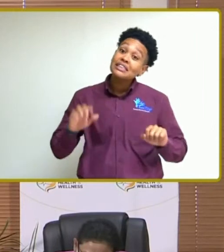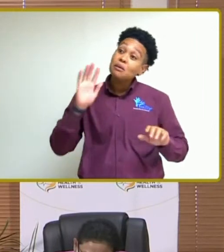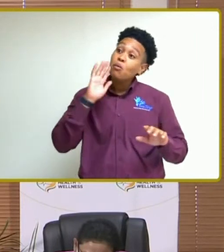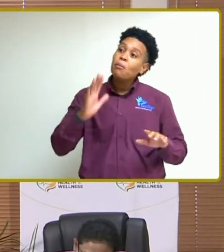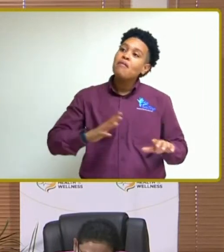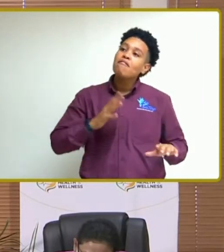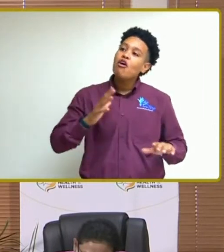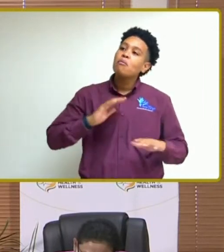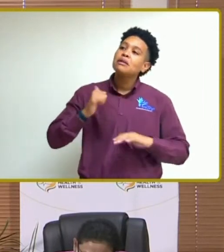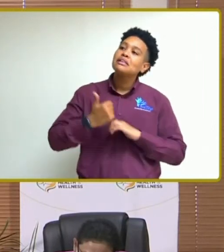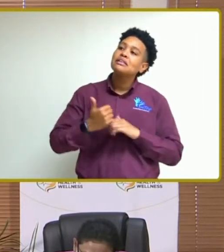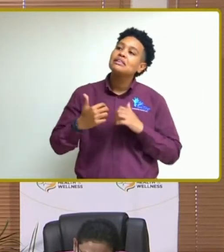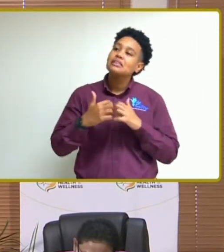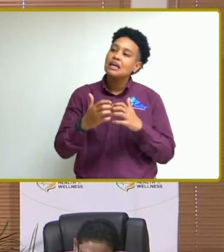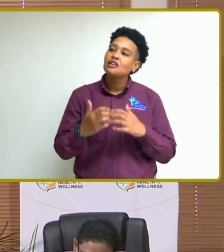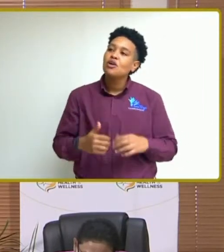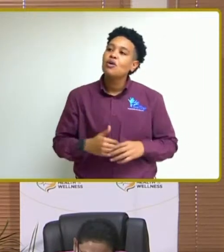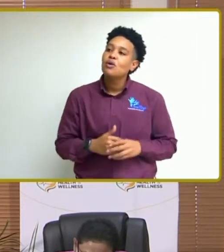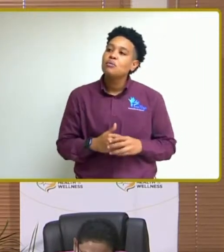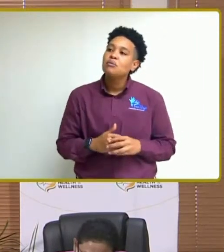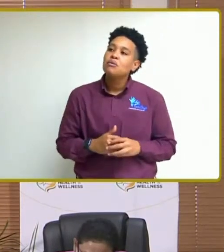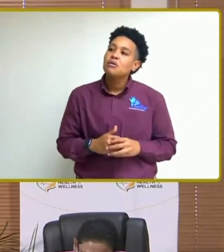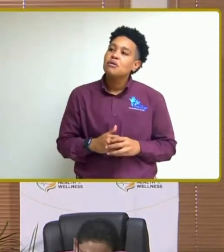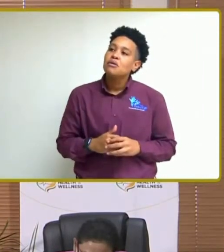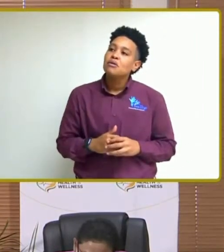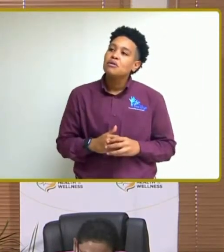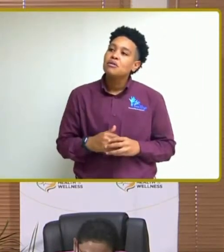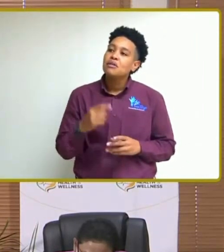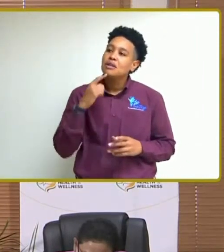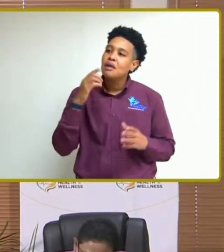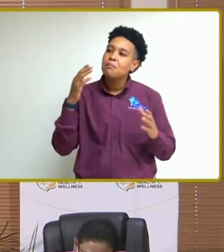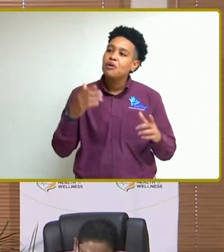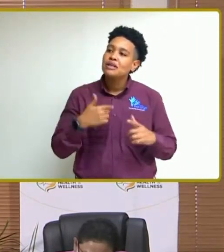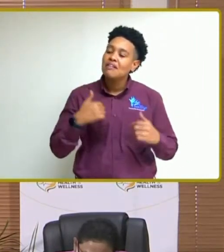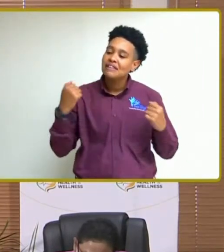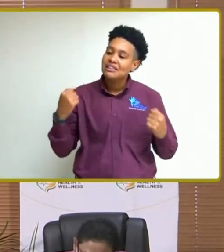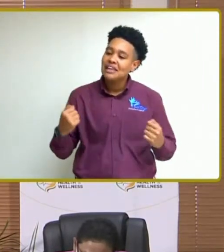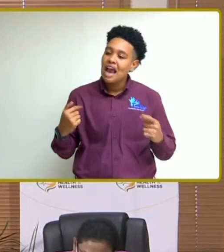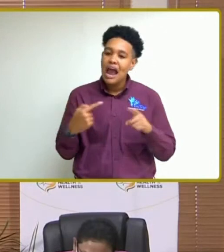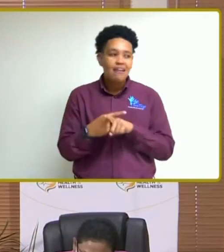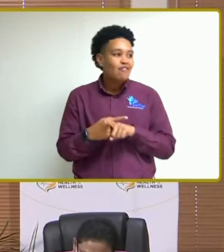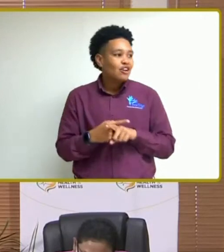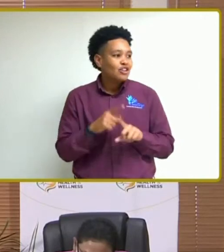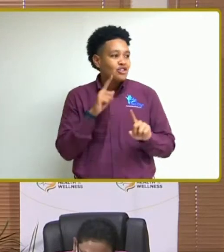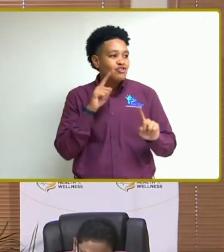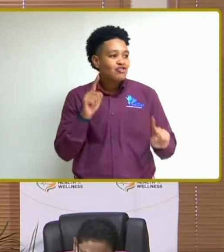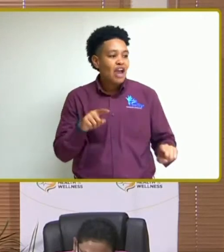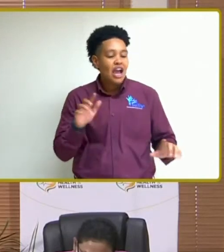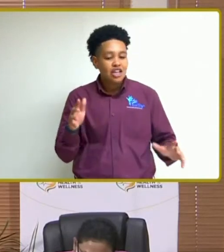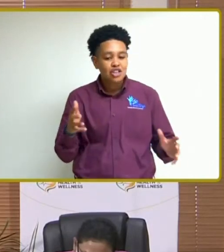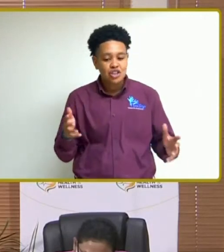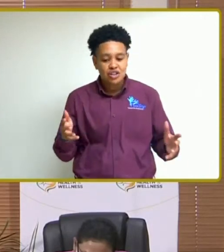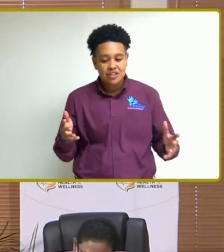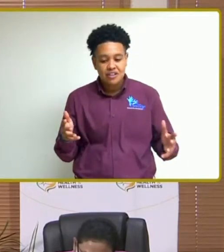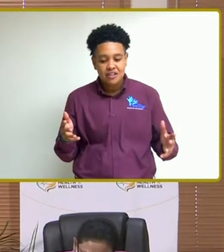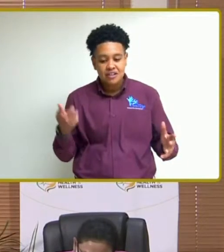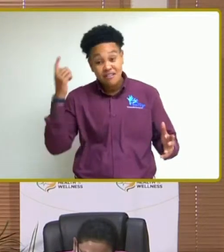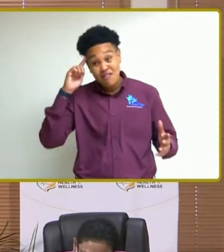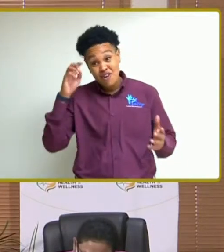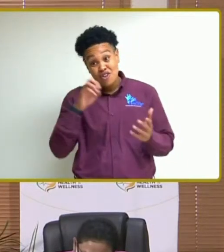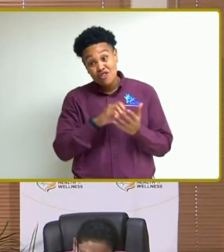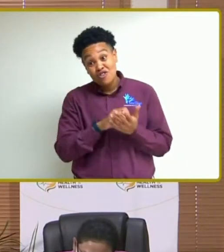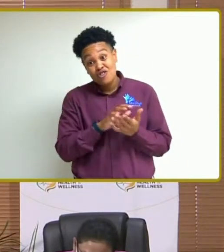formally set up? Also, let's say a person has a severe adverse reaction, just for the record